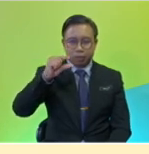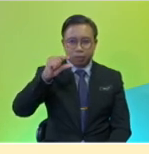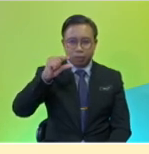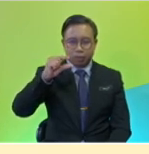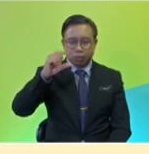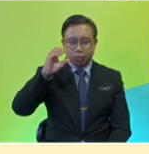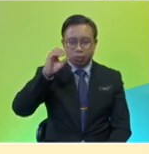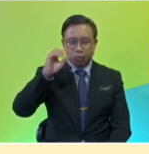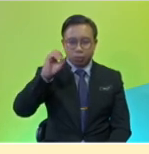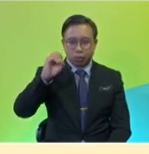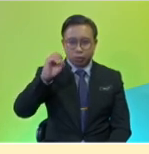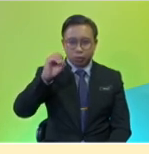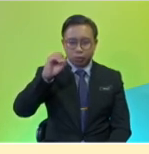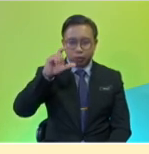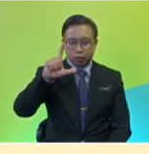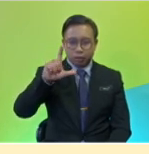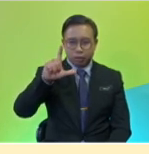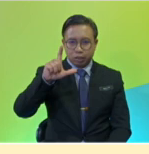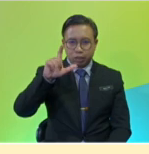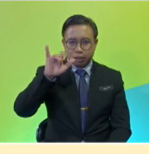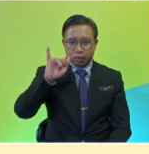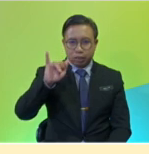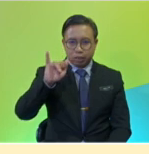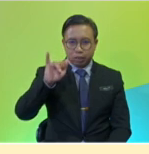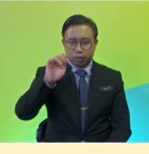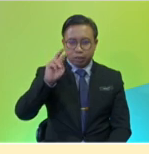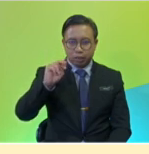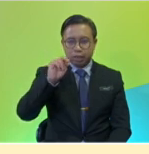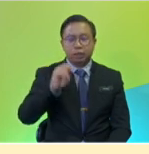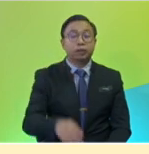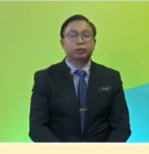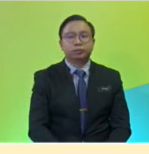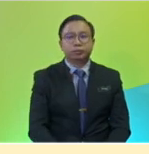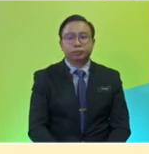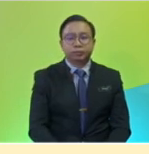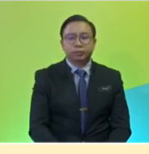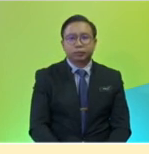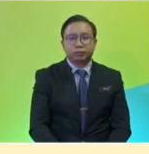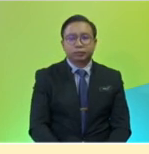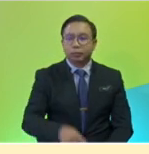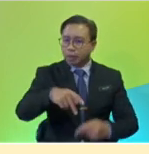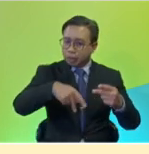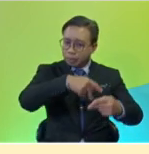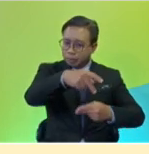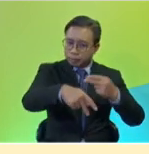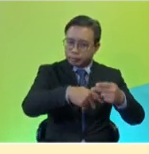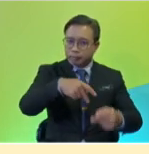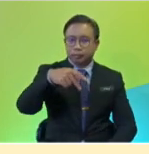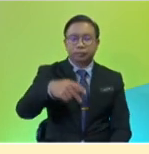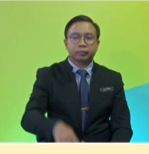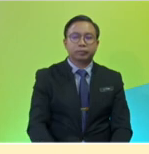G O L I N. Pangolin.